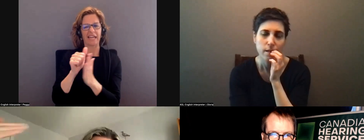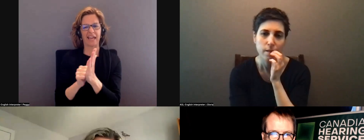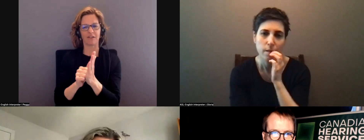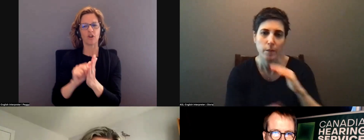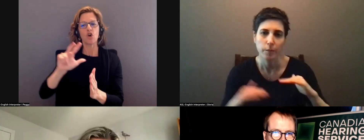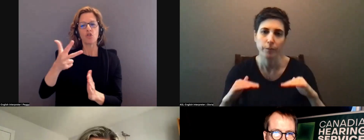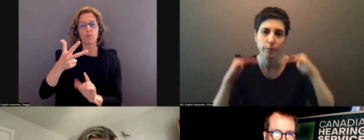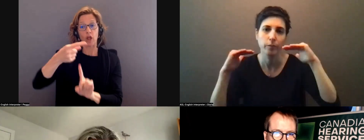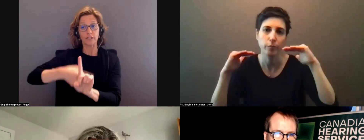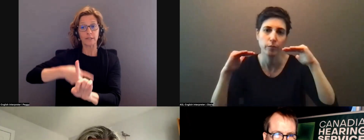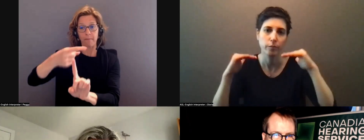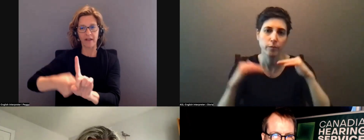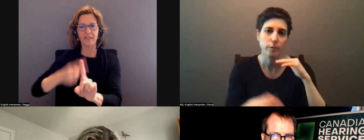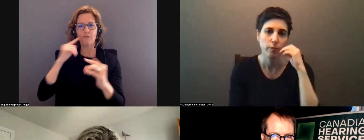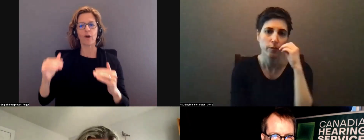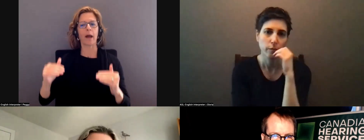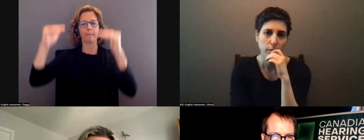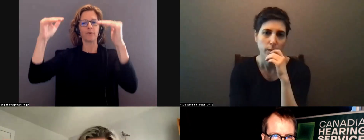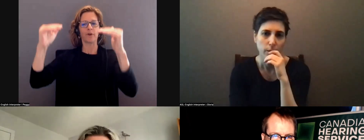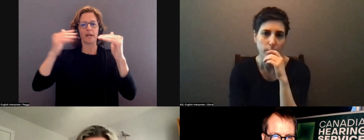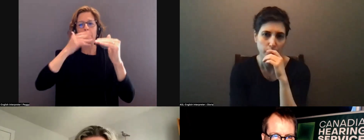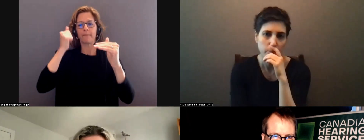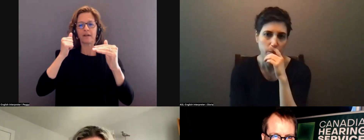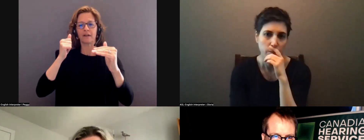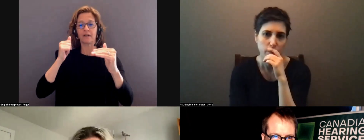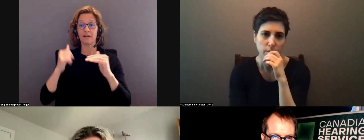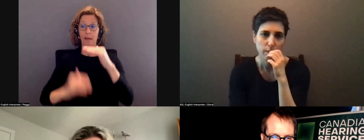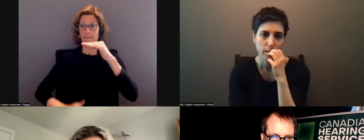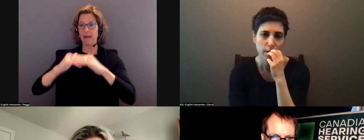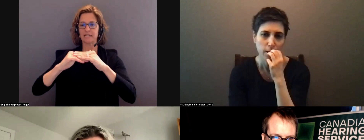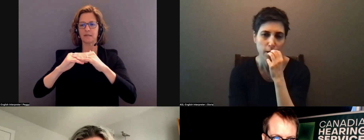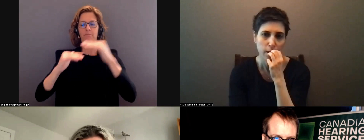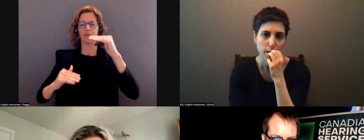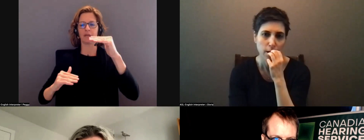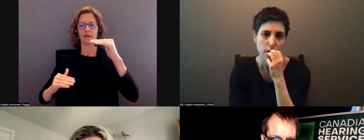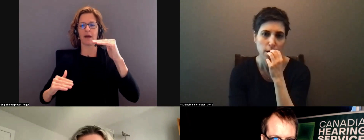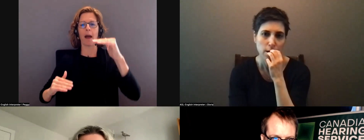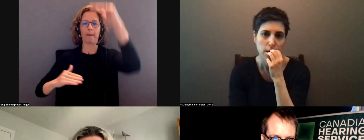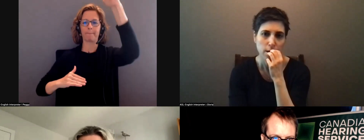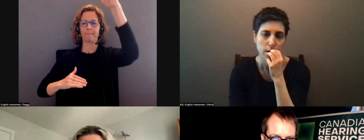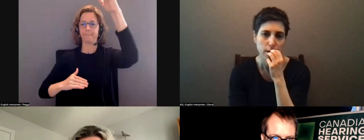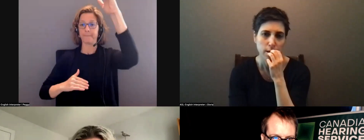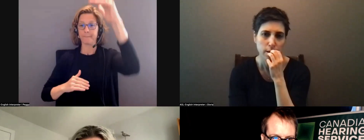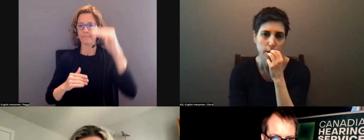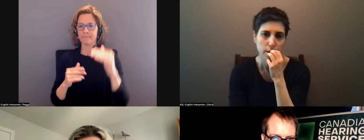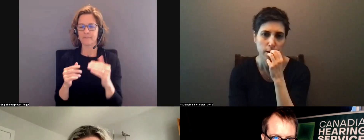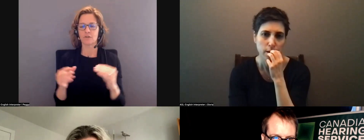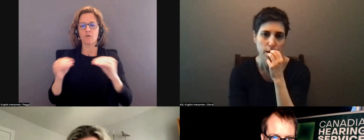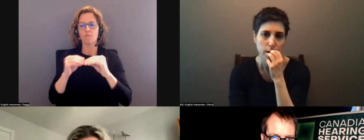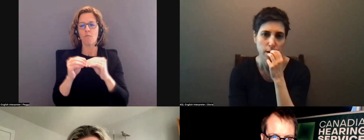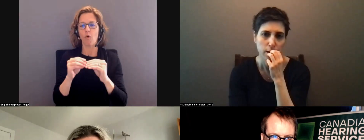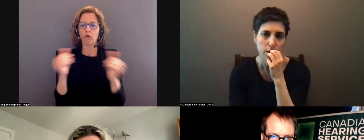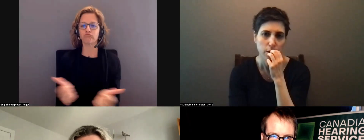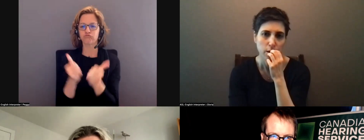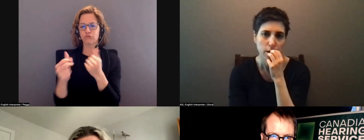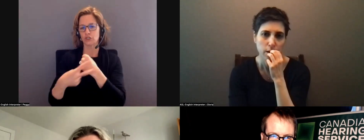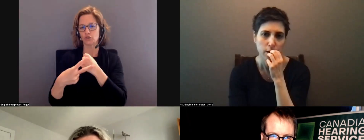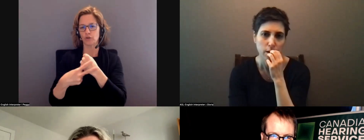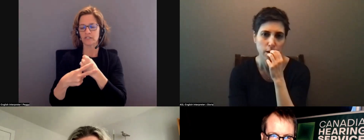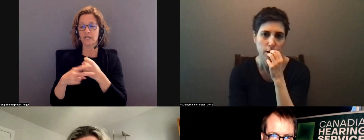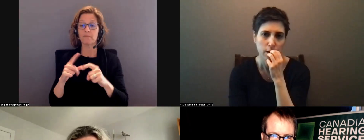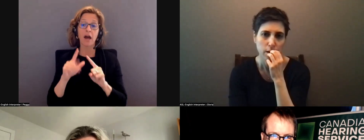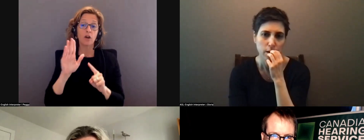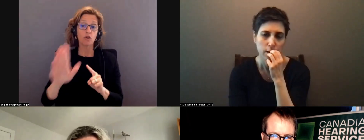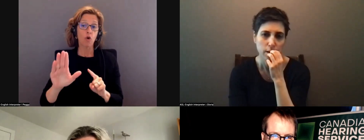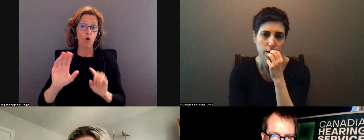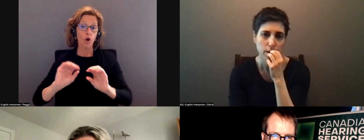pay for much larger storage. And that way I can keep more files. If your organization allows, you may think